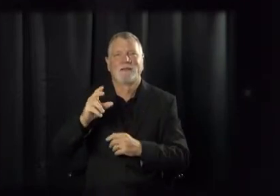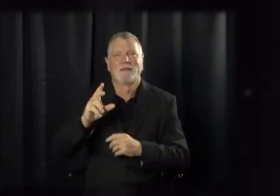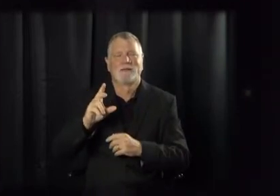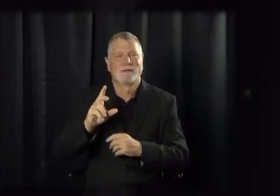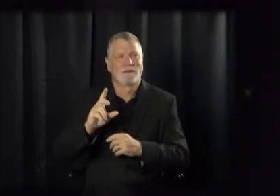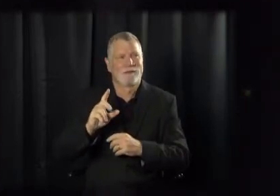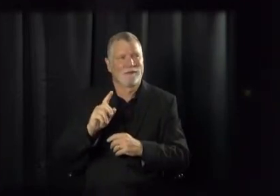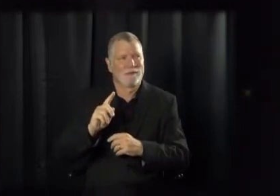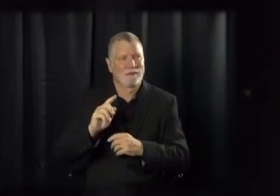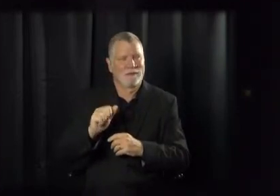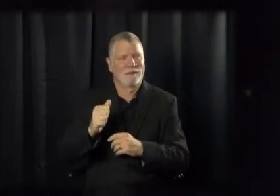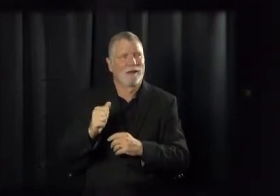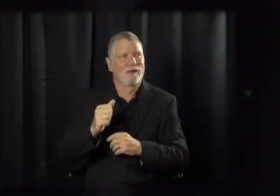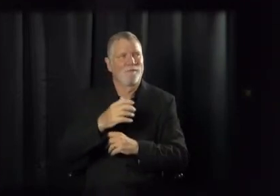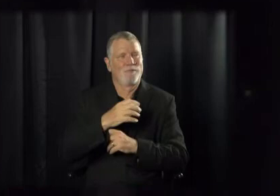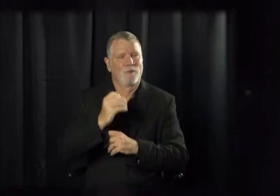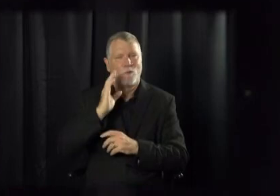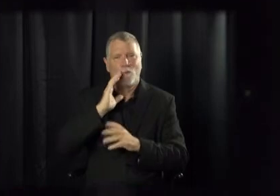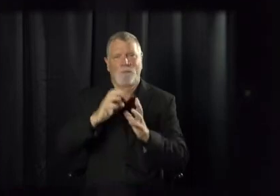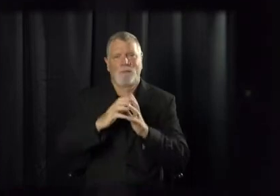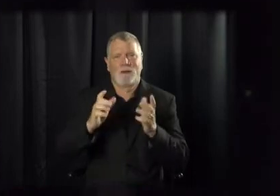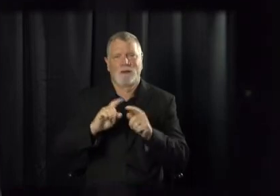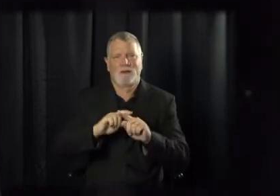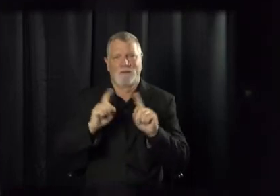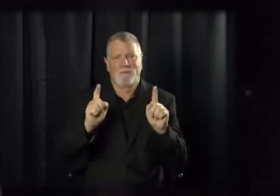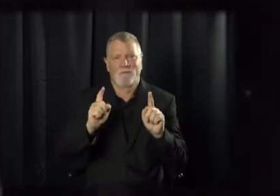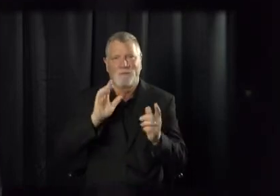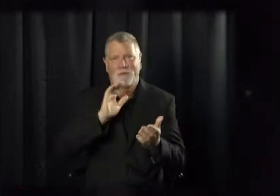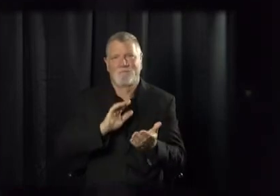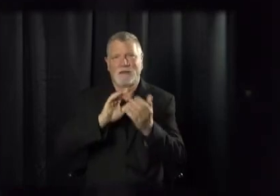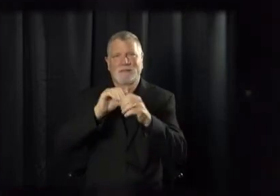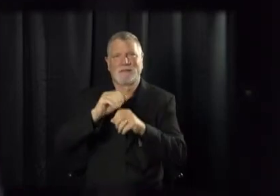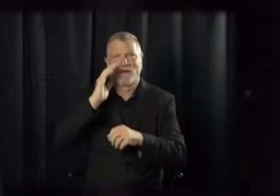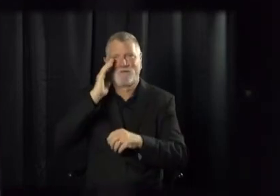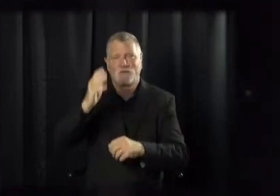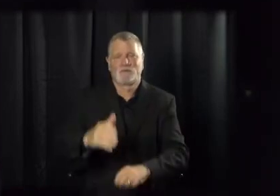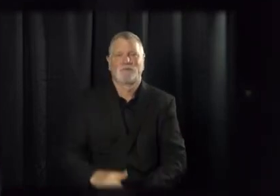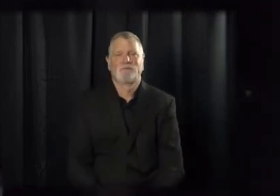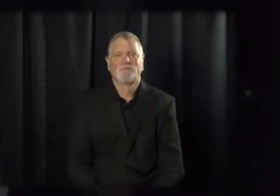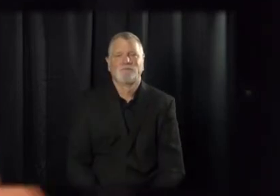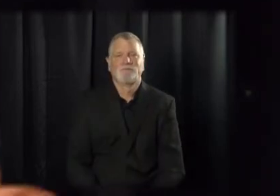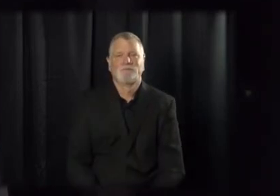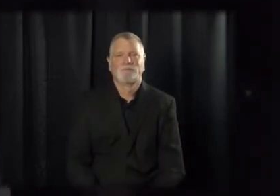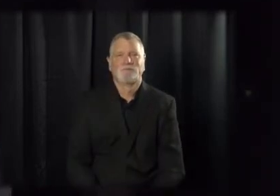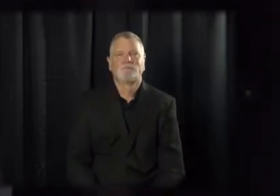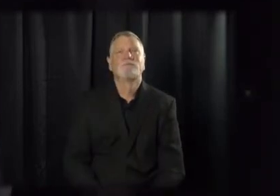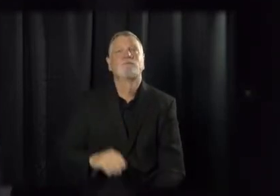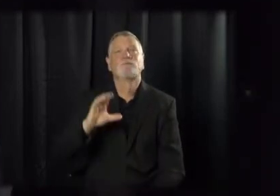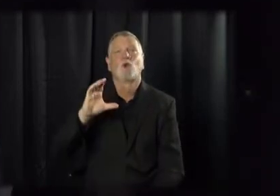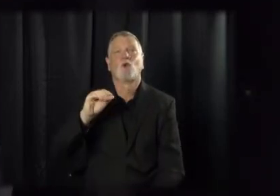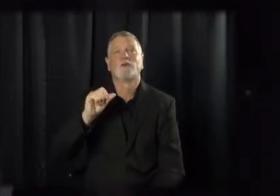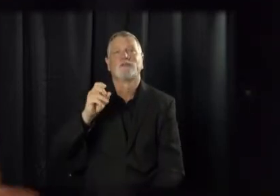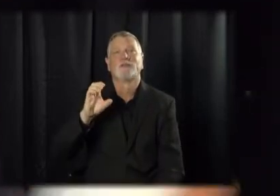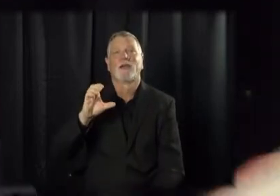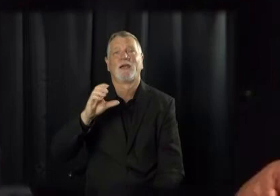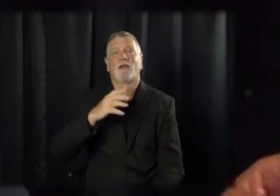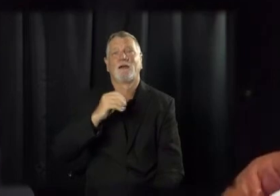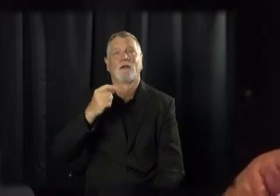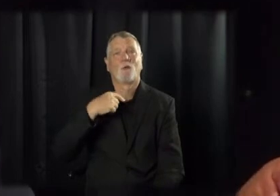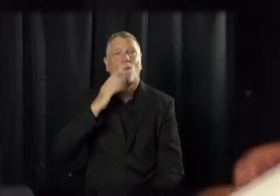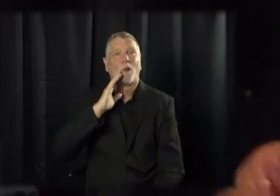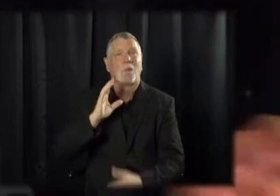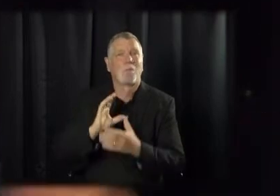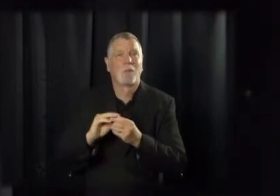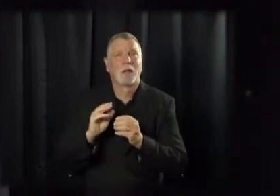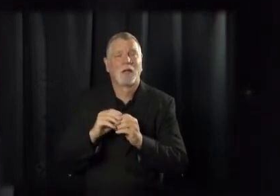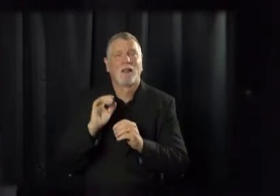HTA will be significantly different facing the future. And with respect to Kosak, all I'll